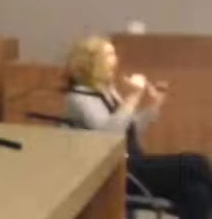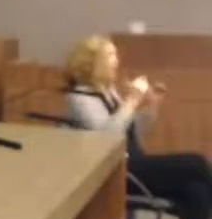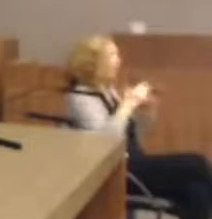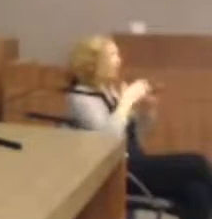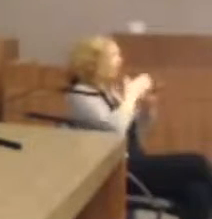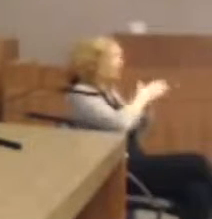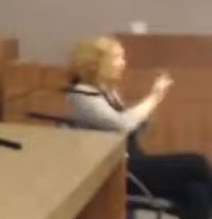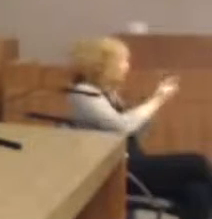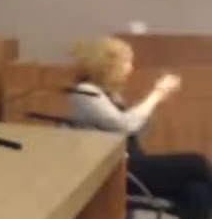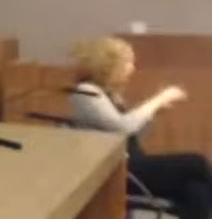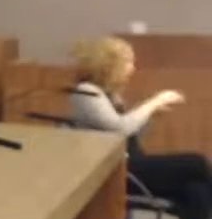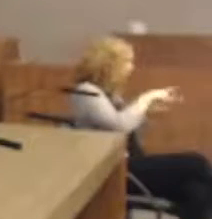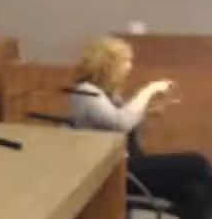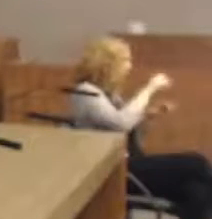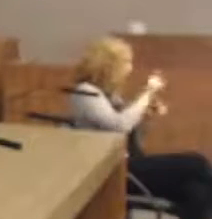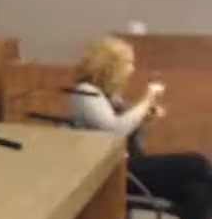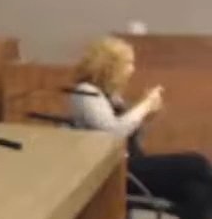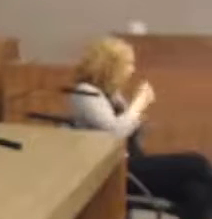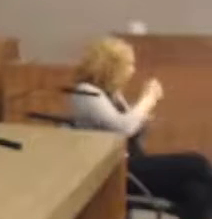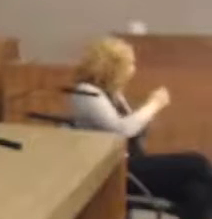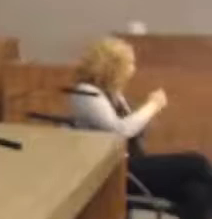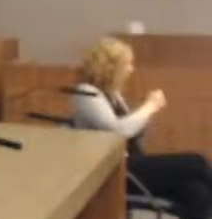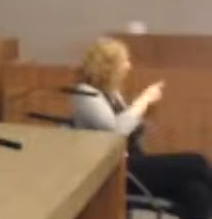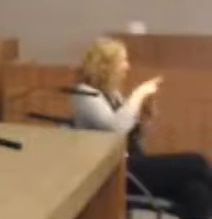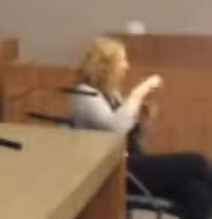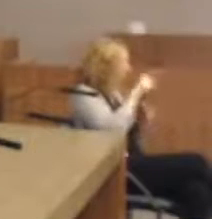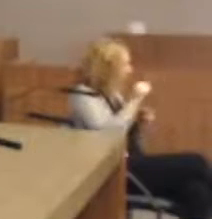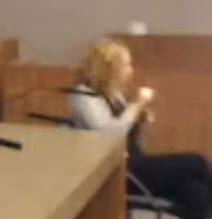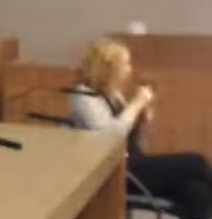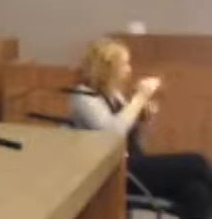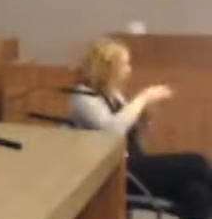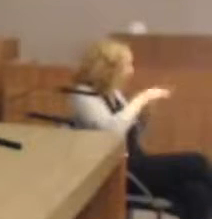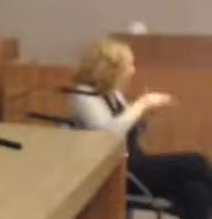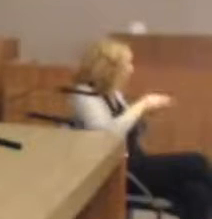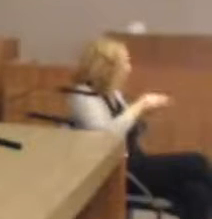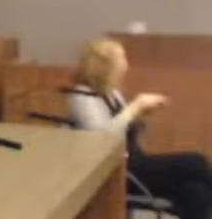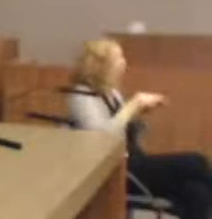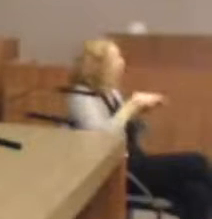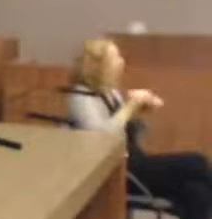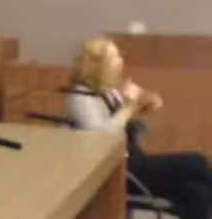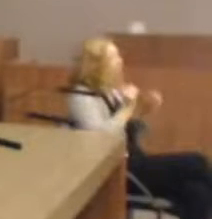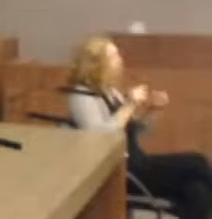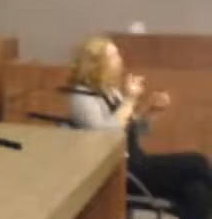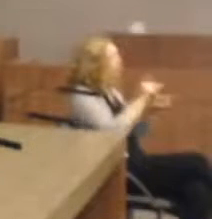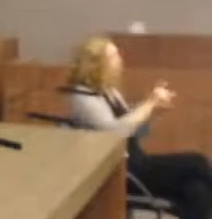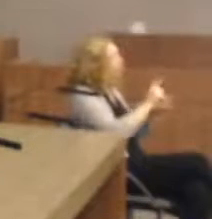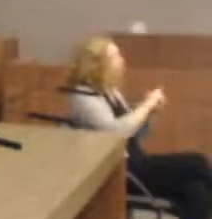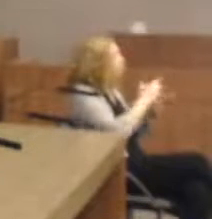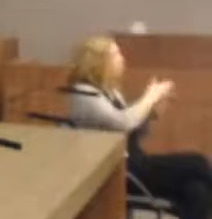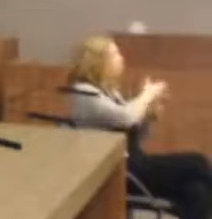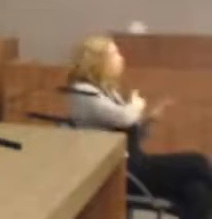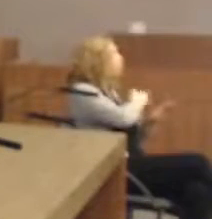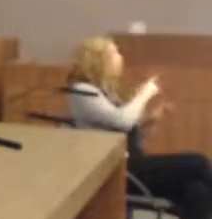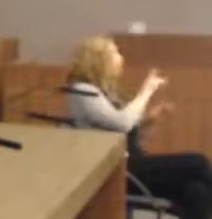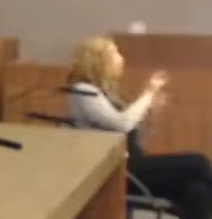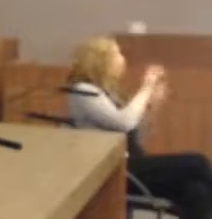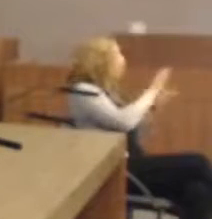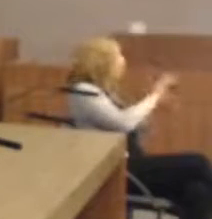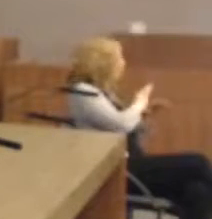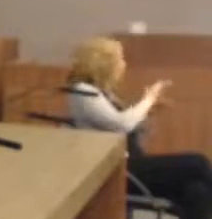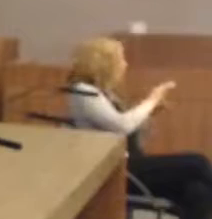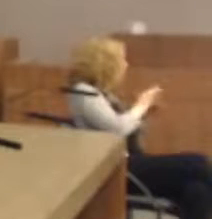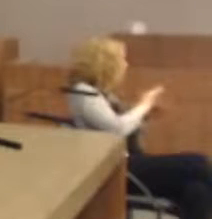after treatment, after trial, after time, going back to pre-trauma functioning is pretty